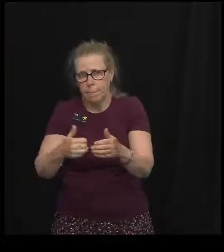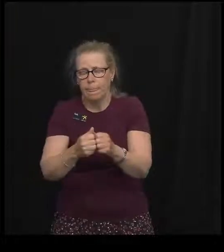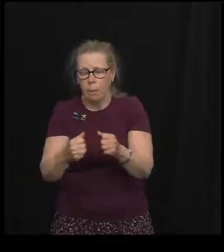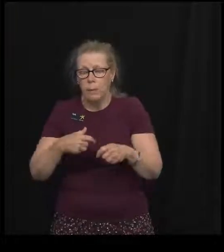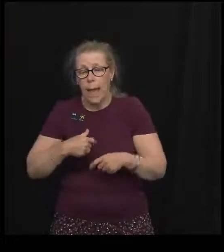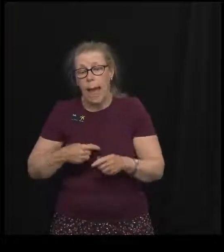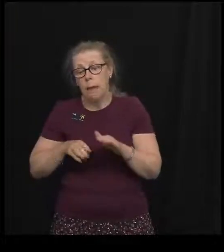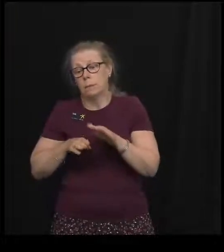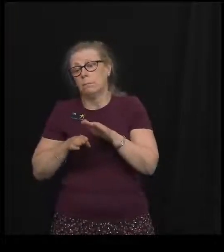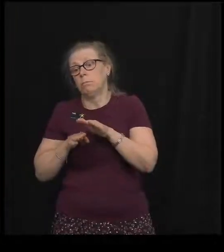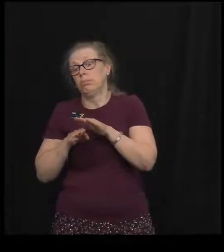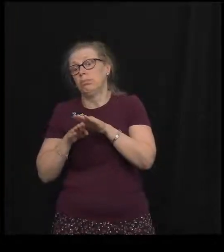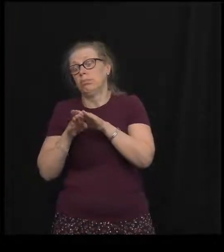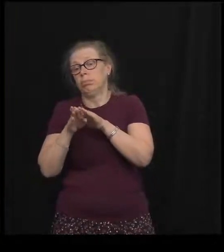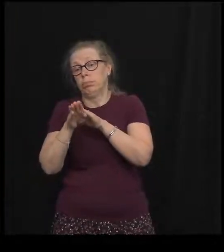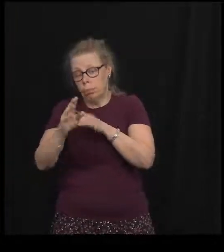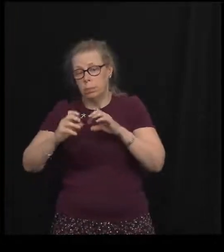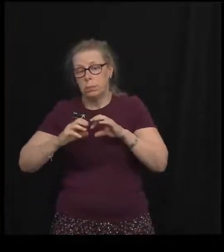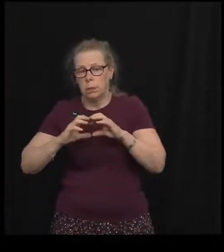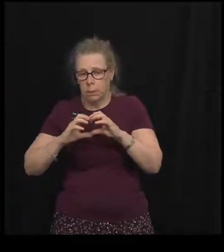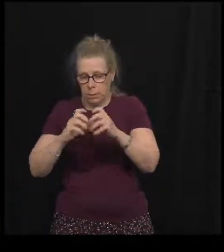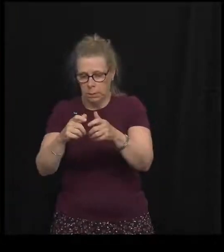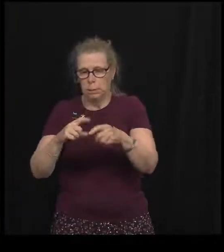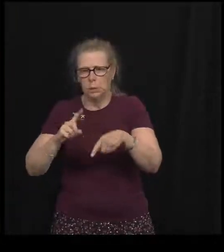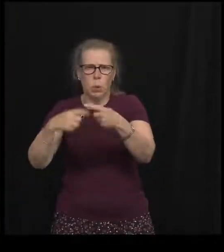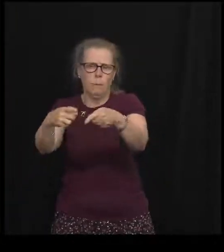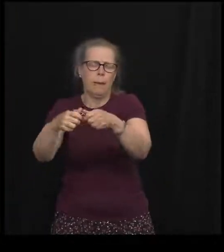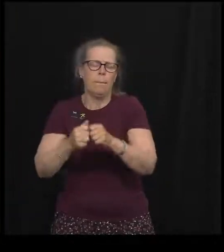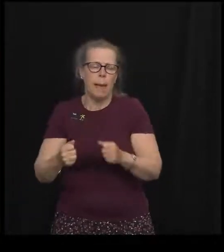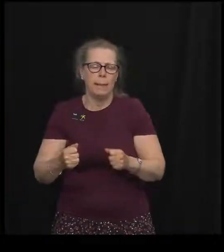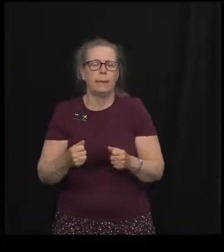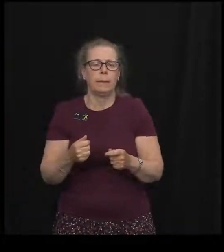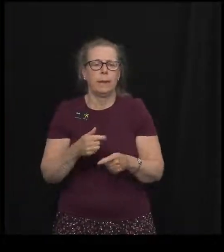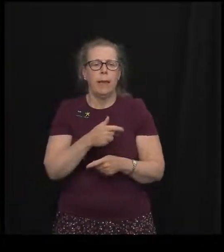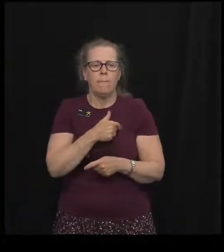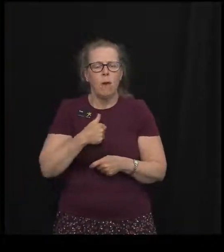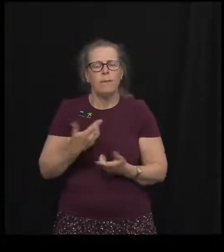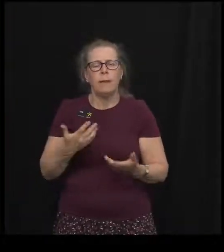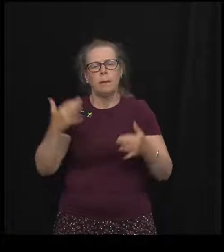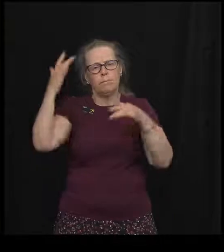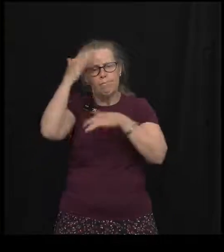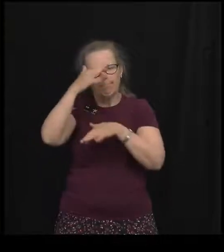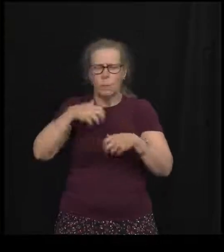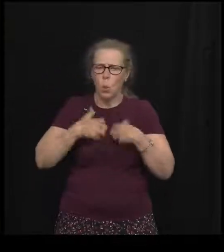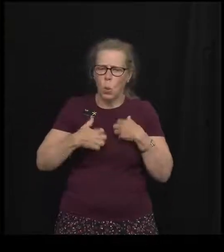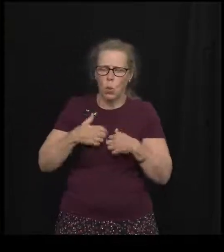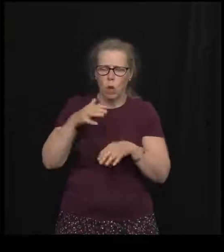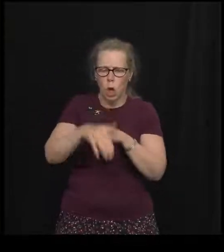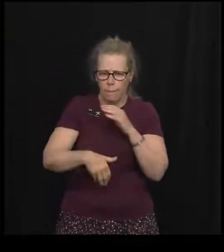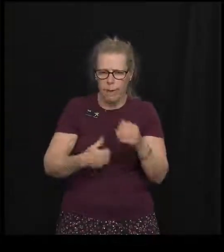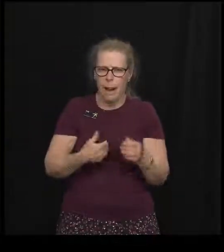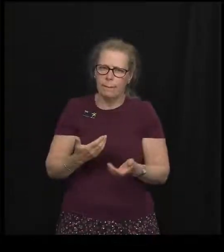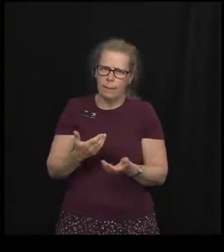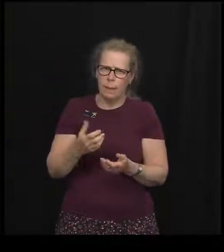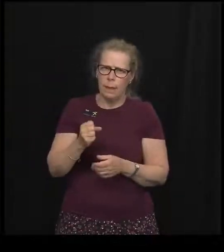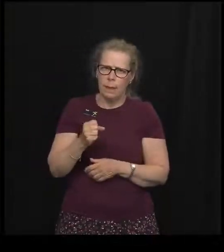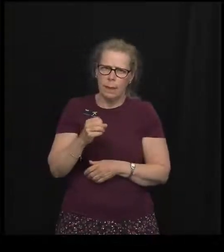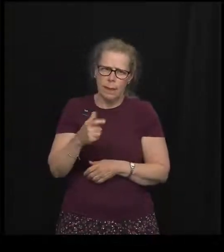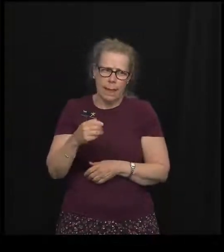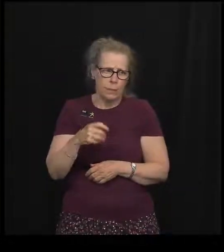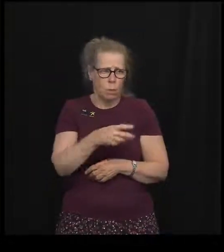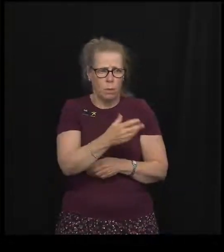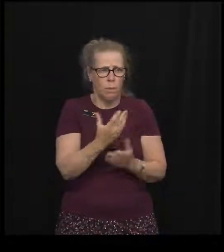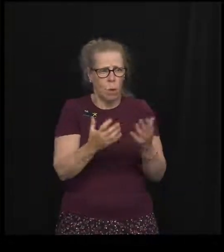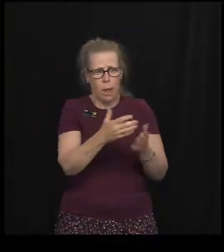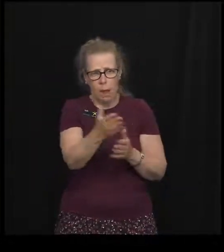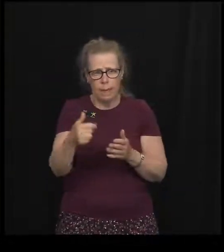we drill that home. And one of the things that we're concerned about at the Gates Foundation, and many of you in this tent are as well, is that